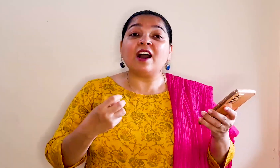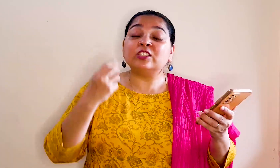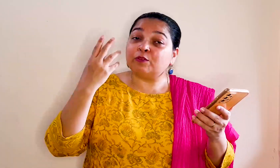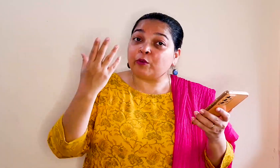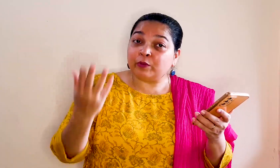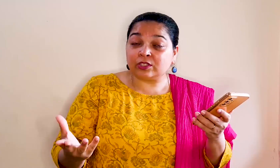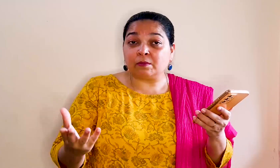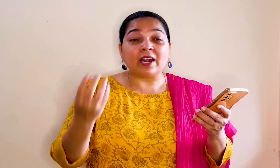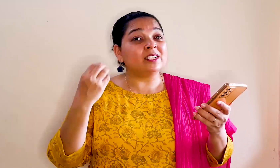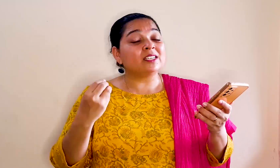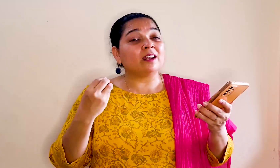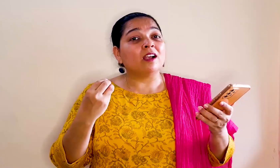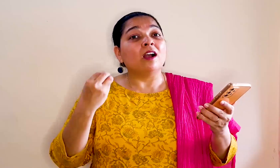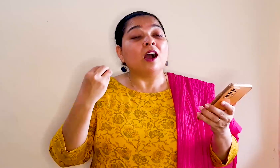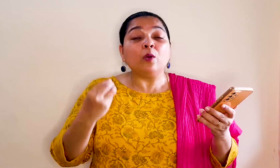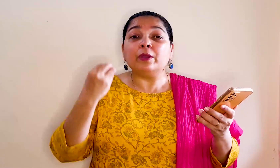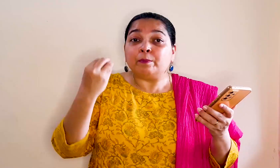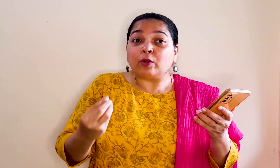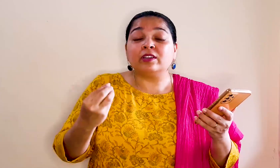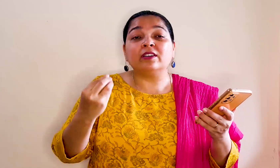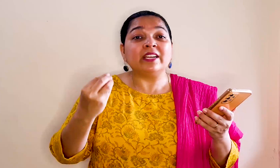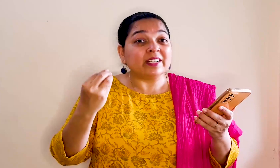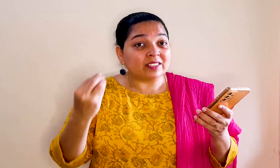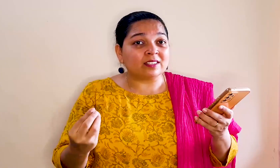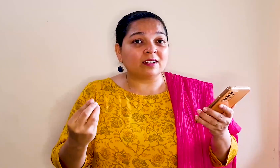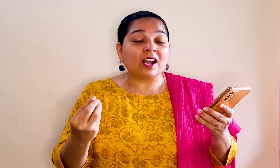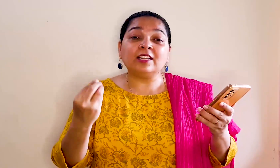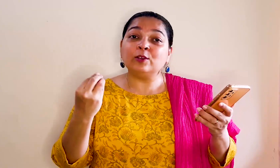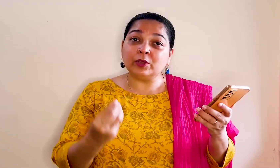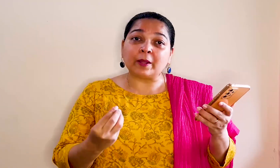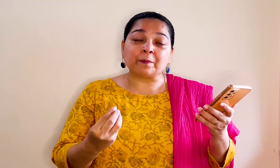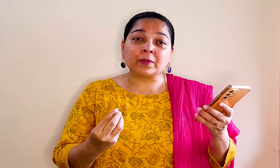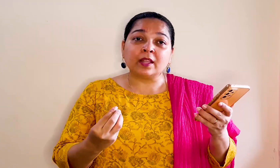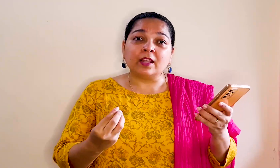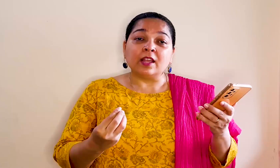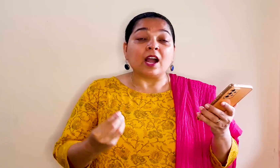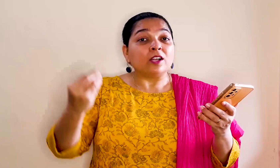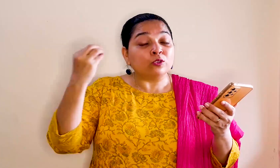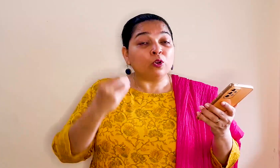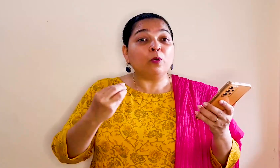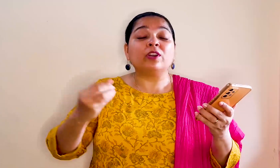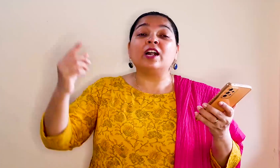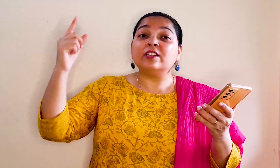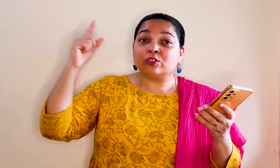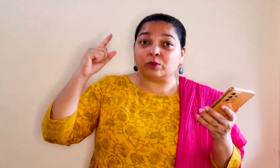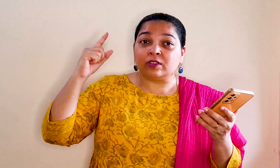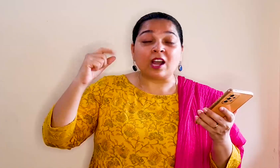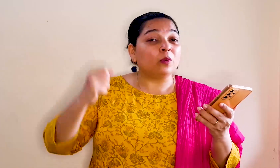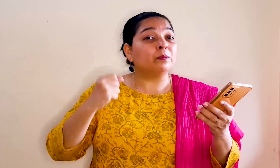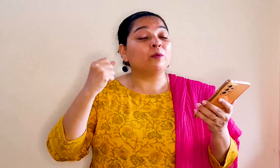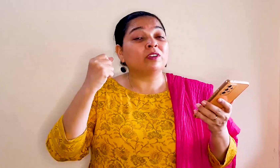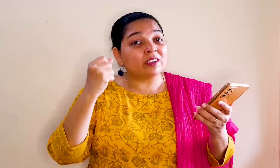He asked for wisdom. Understand how important it is. Hallelujah. Solomon